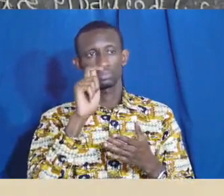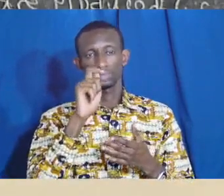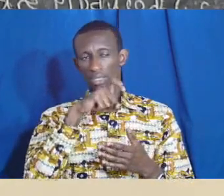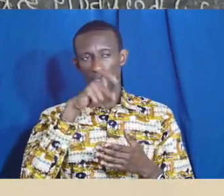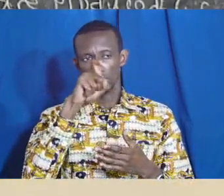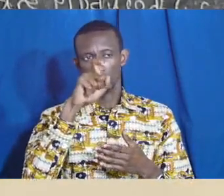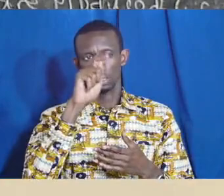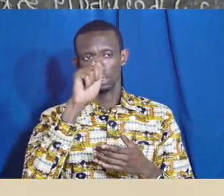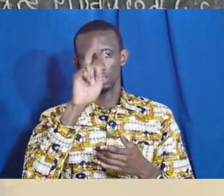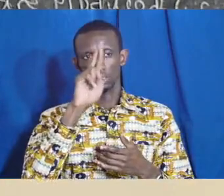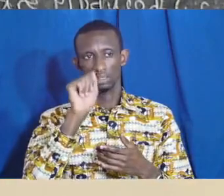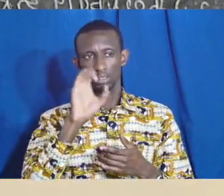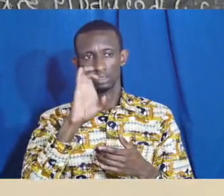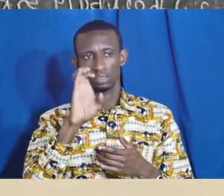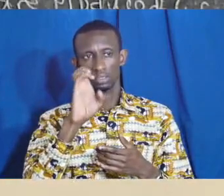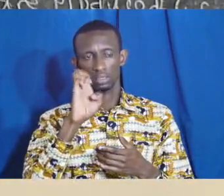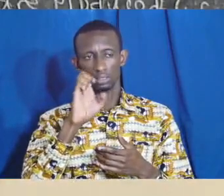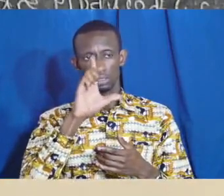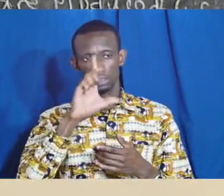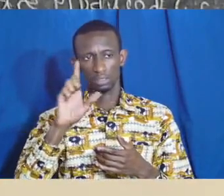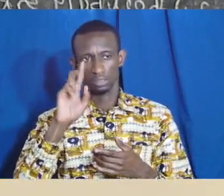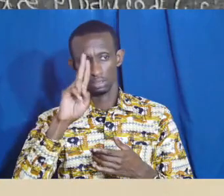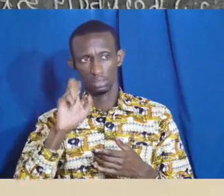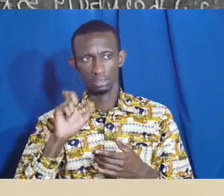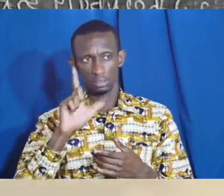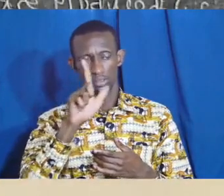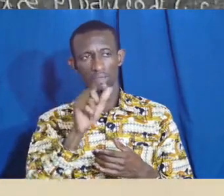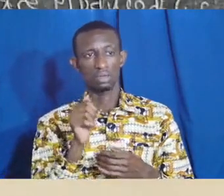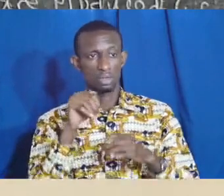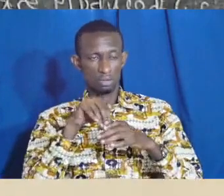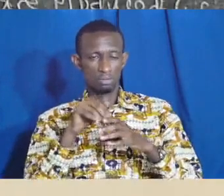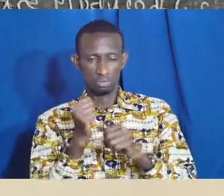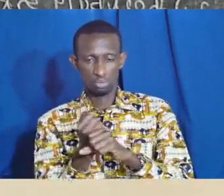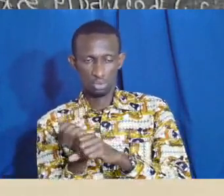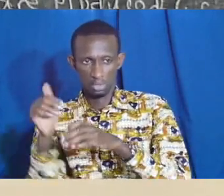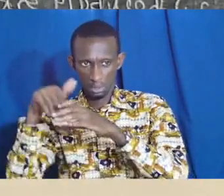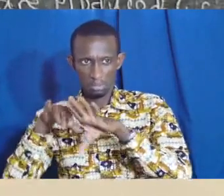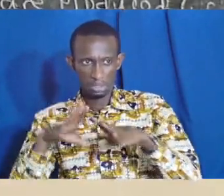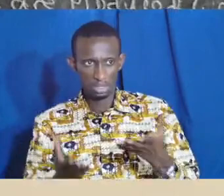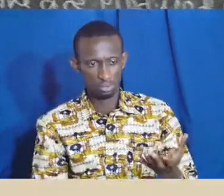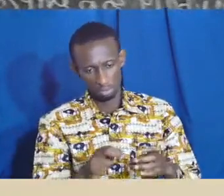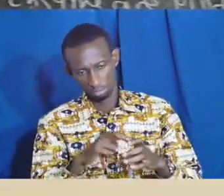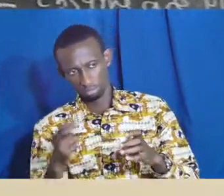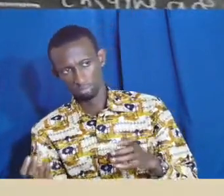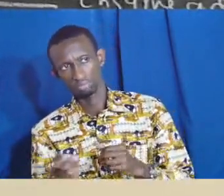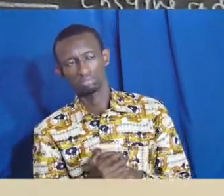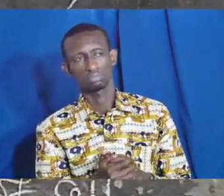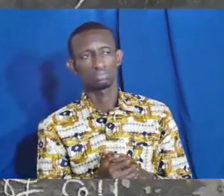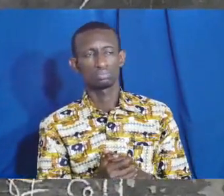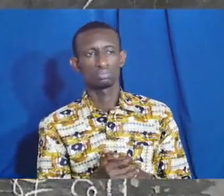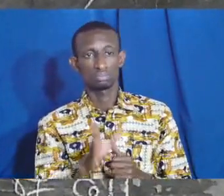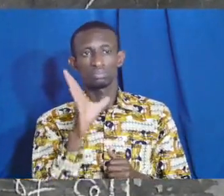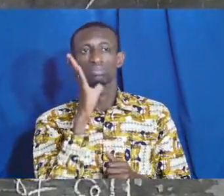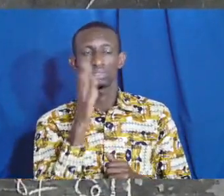are produced or they are secreted outside of the cell to perform its function. All right, let us have